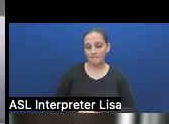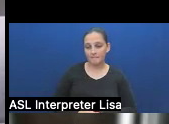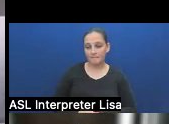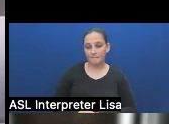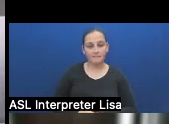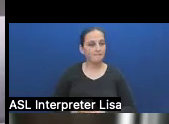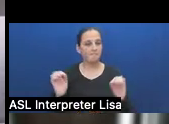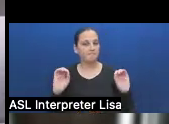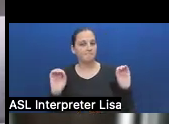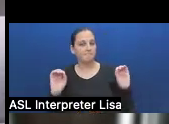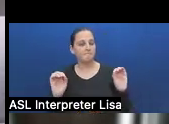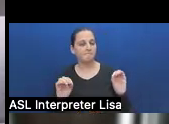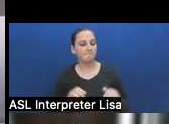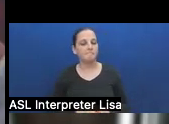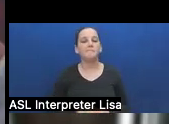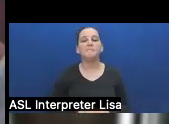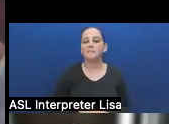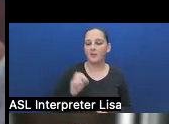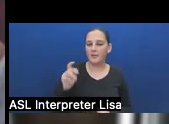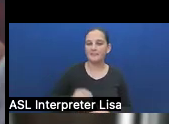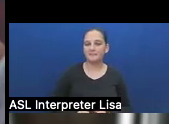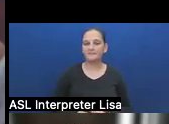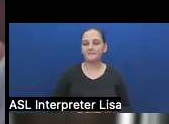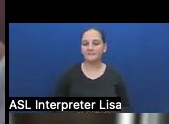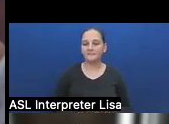No questions coming through in chat. Okay.